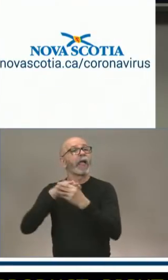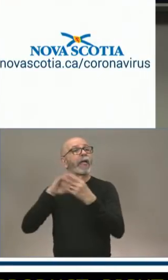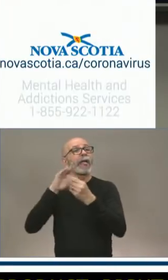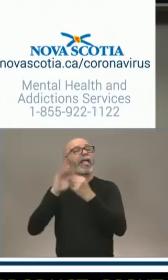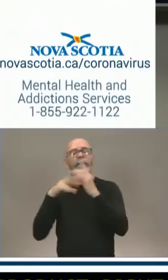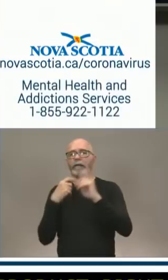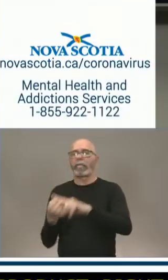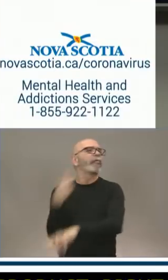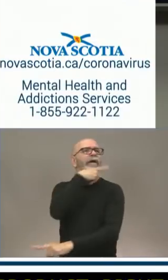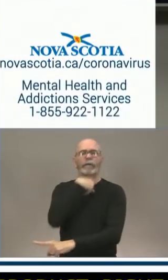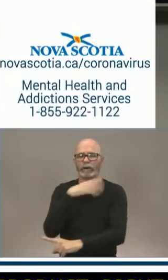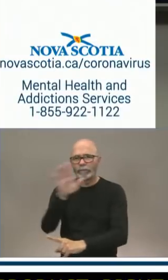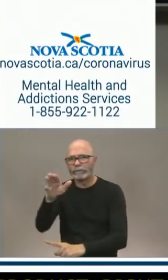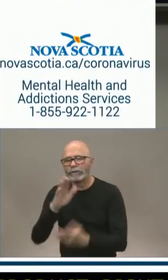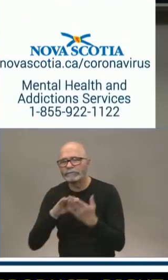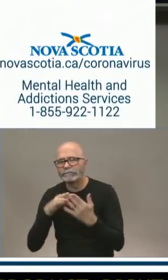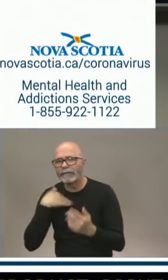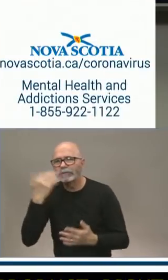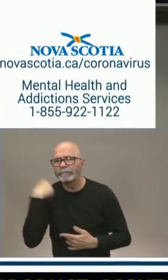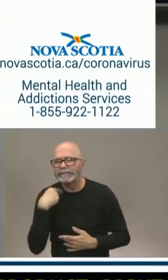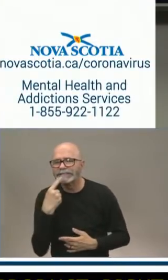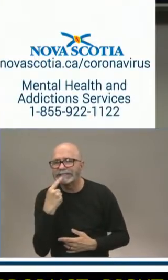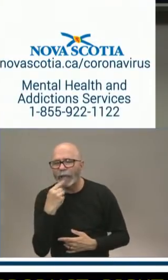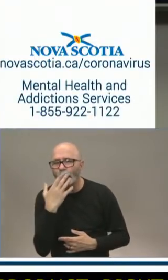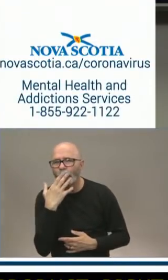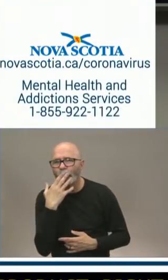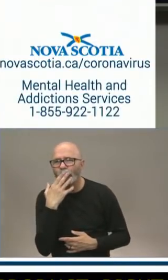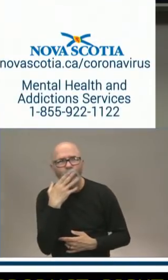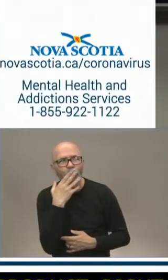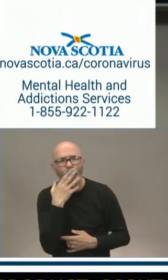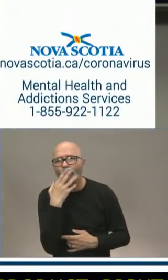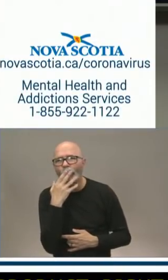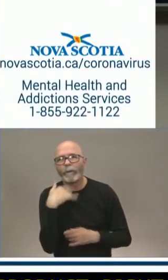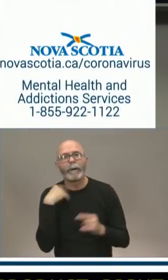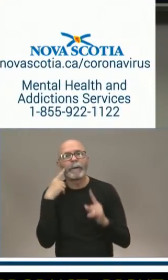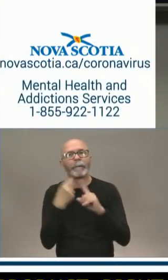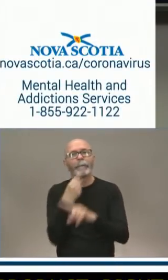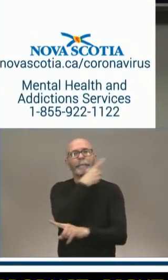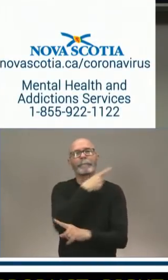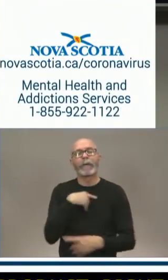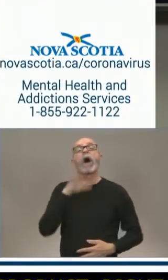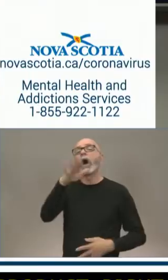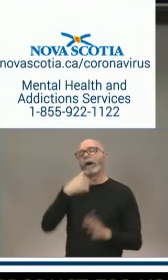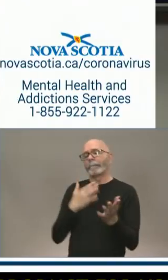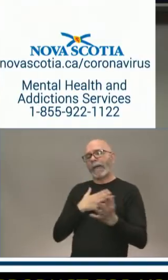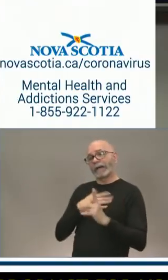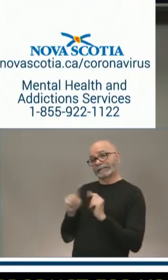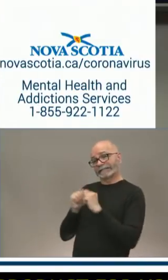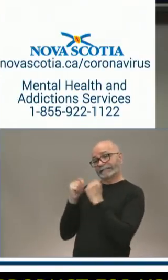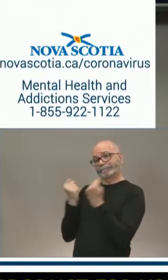it. That's what I got my team working on that right now. How do you synthesize all this into simple